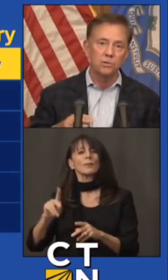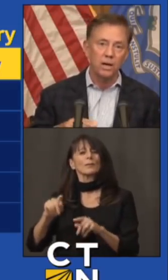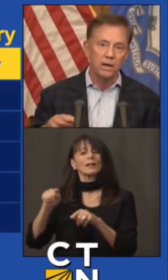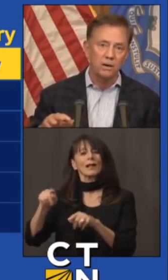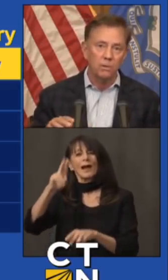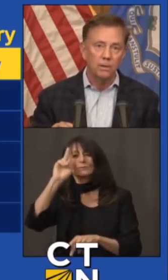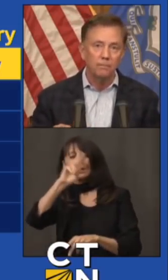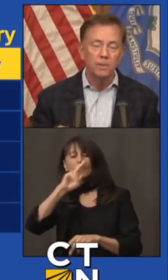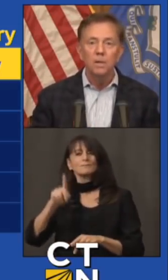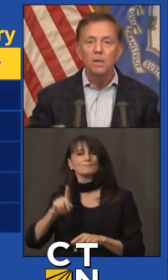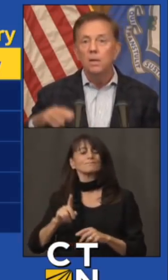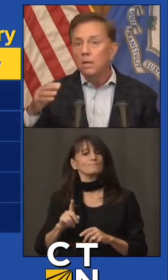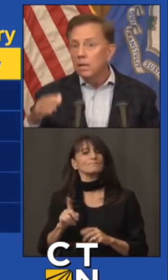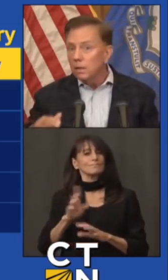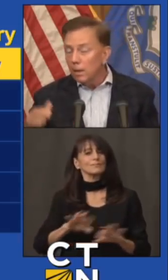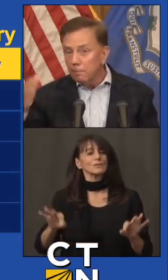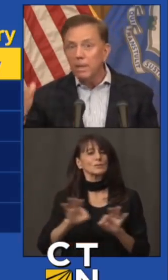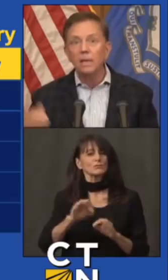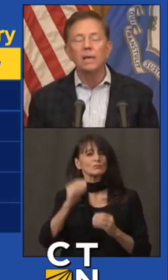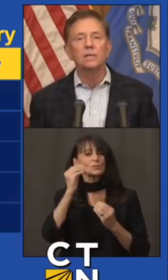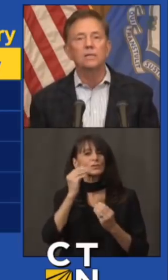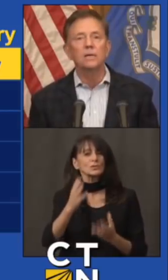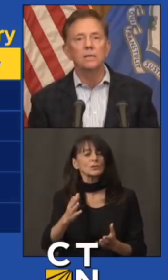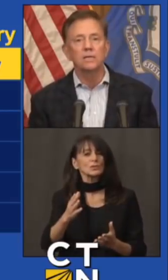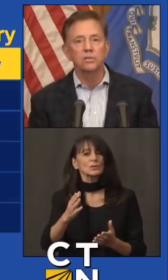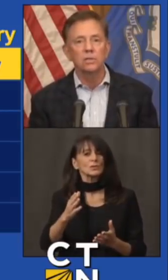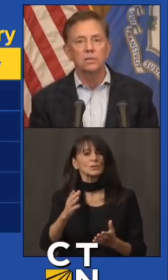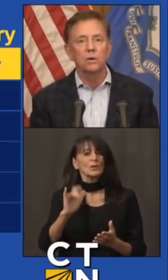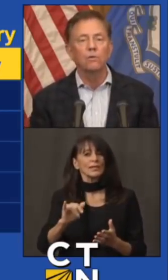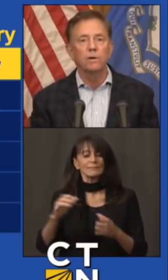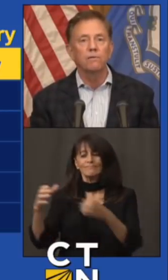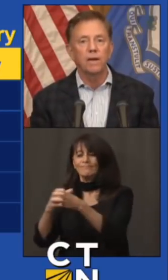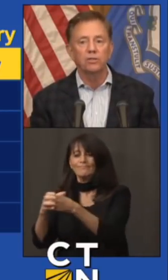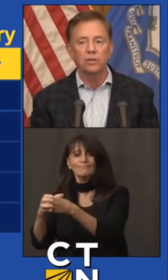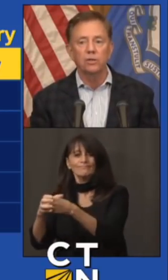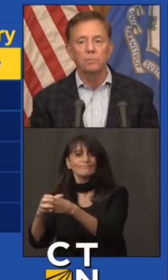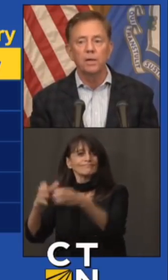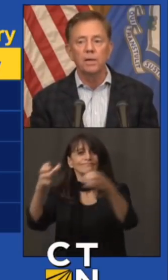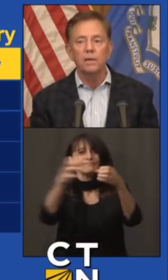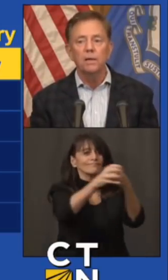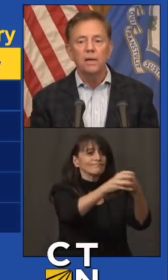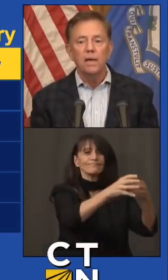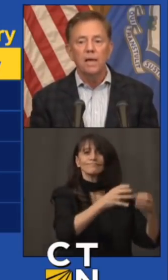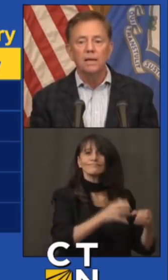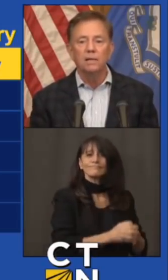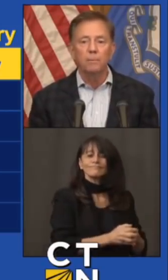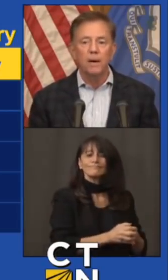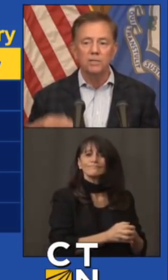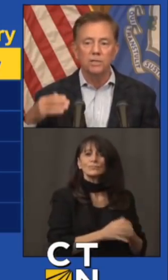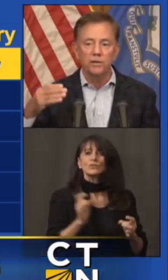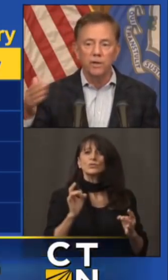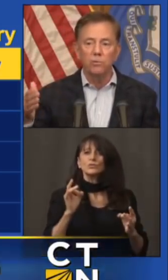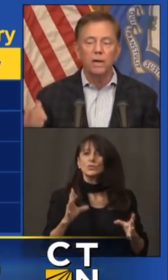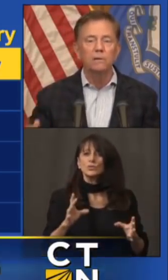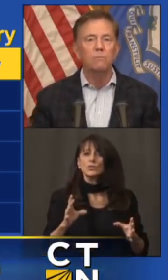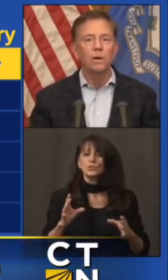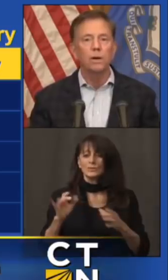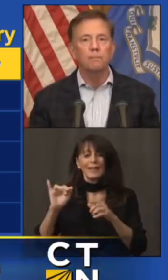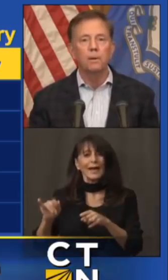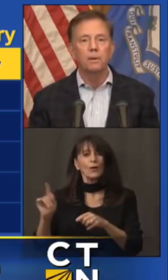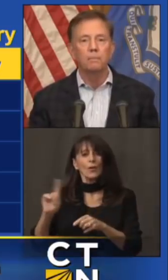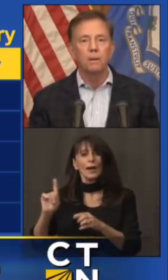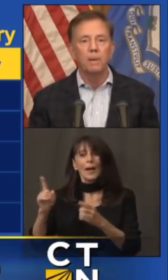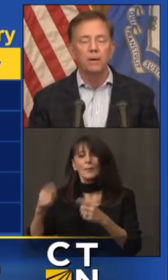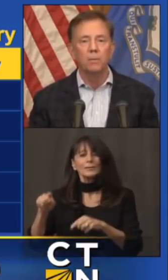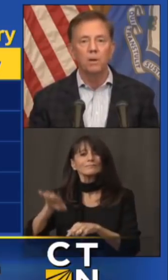reminds you how lumpy and this COVID infection could be, and the positivity rate went